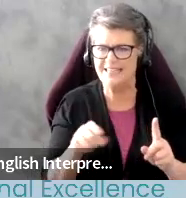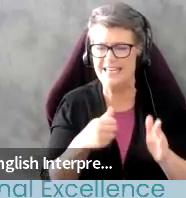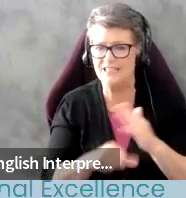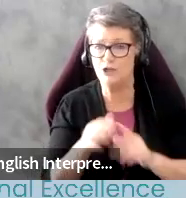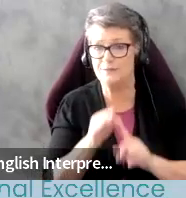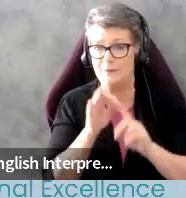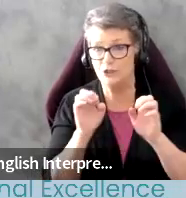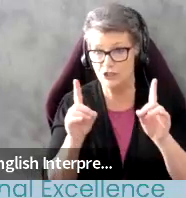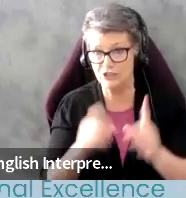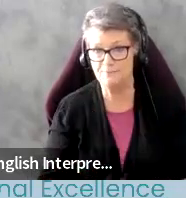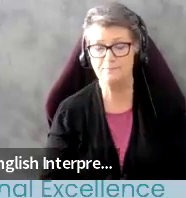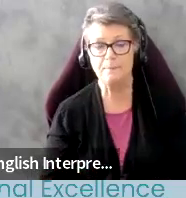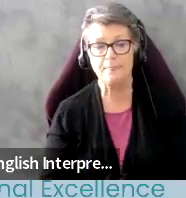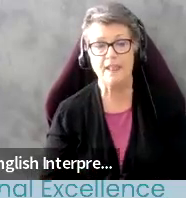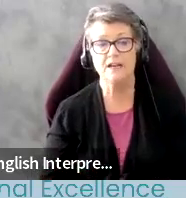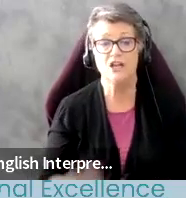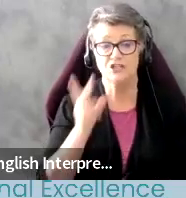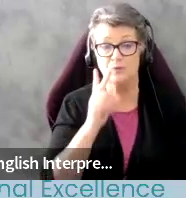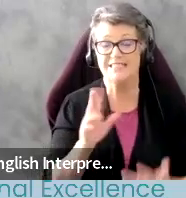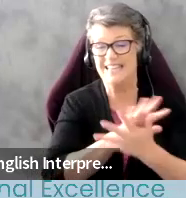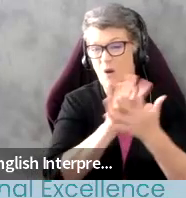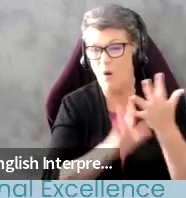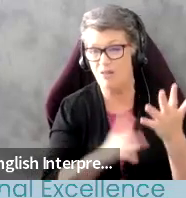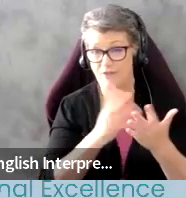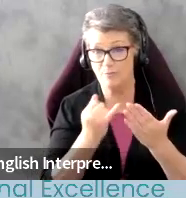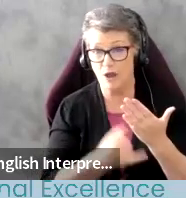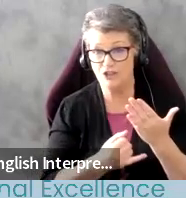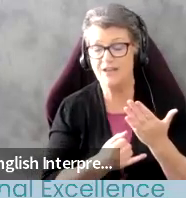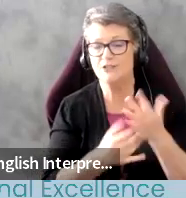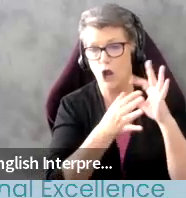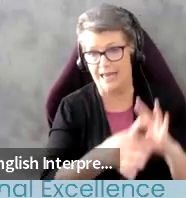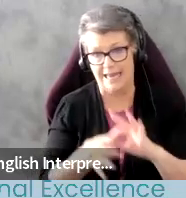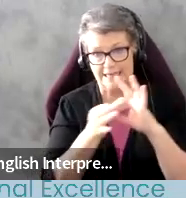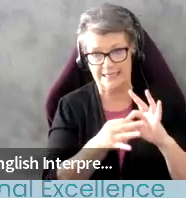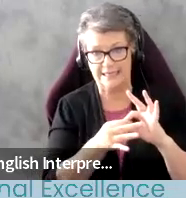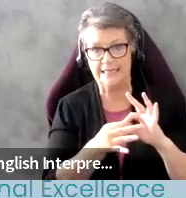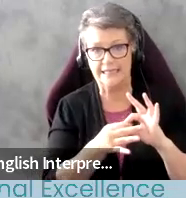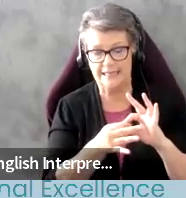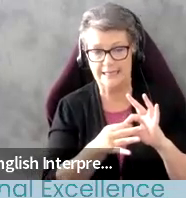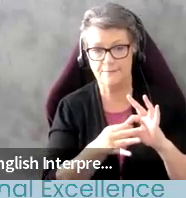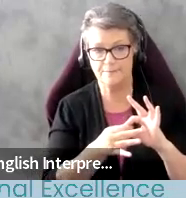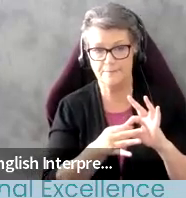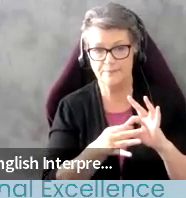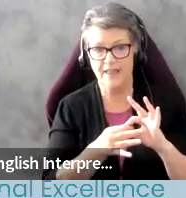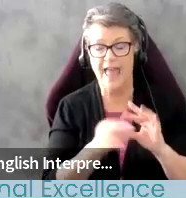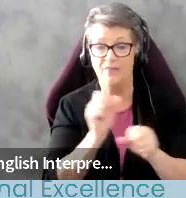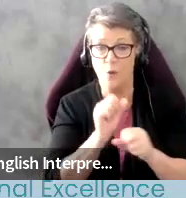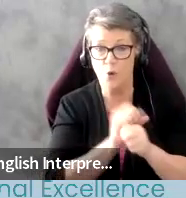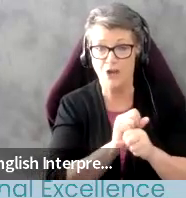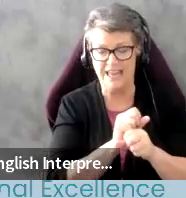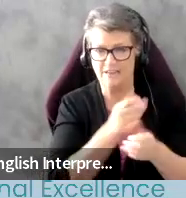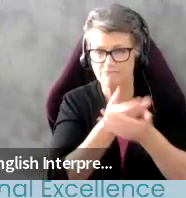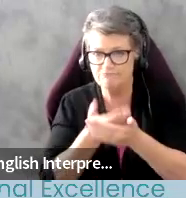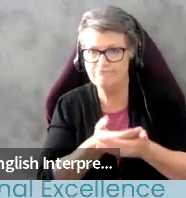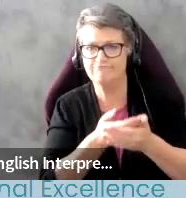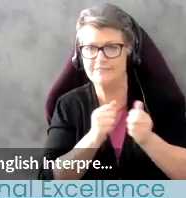education. So you'll see that all of our projects are going to be connected are working very intentionally and